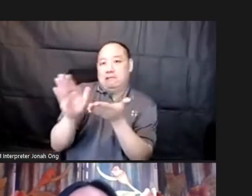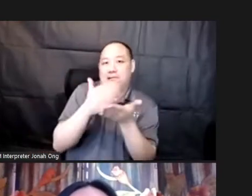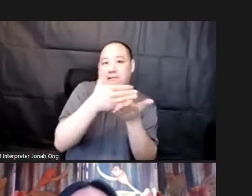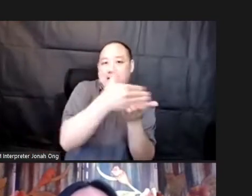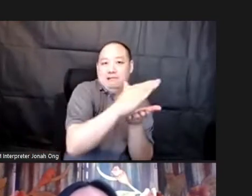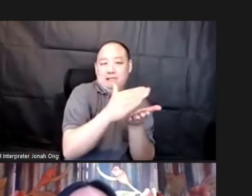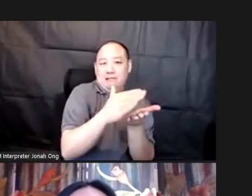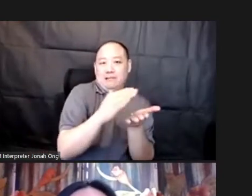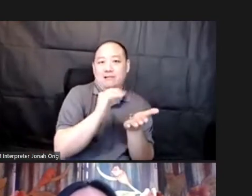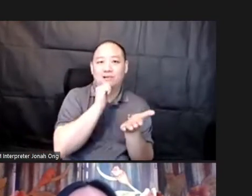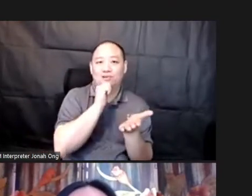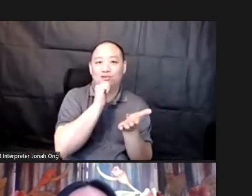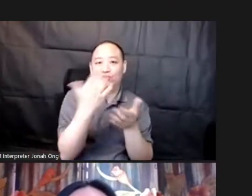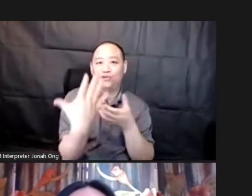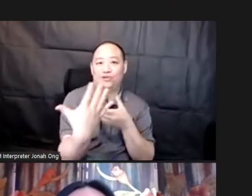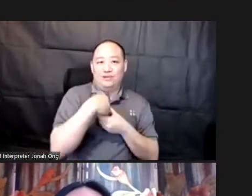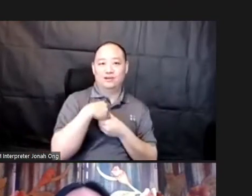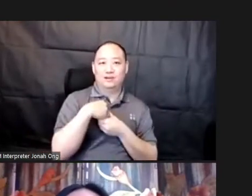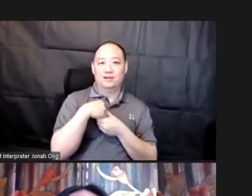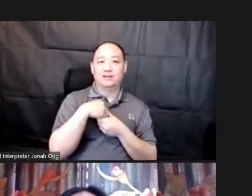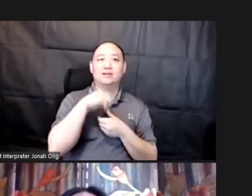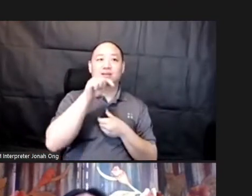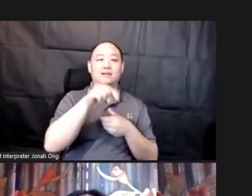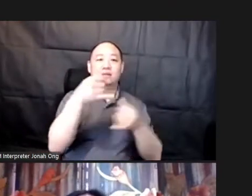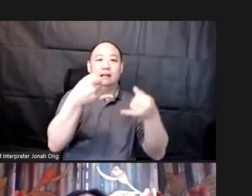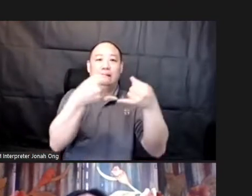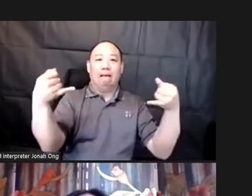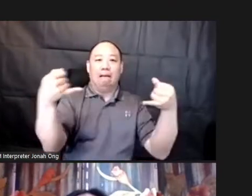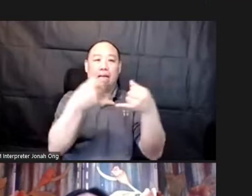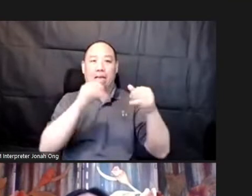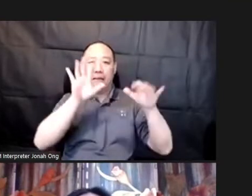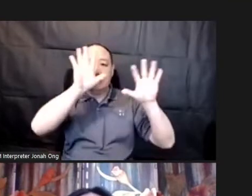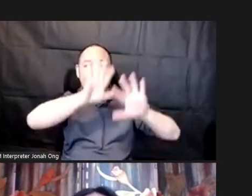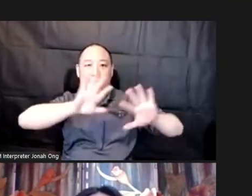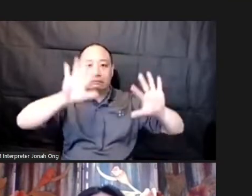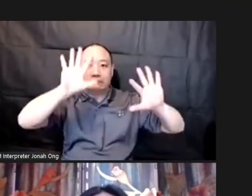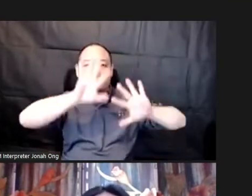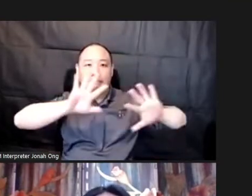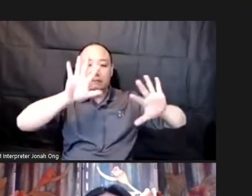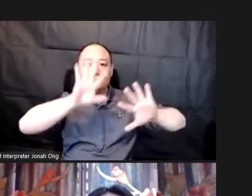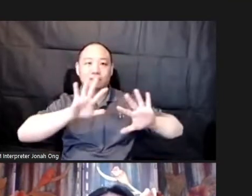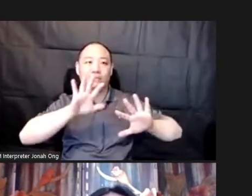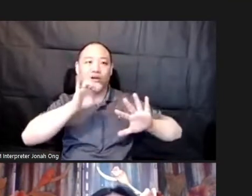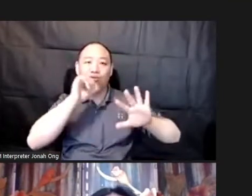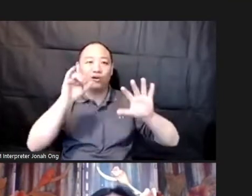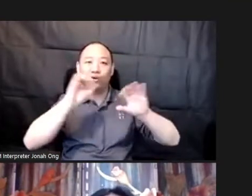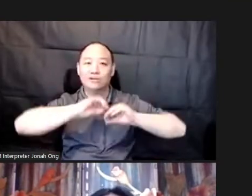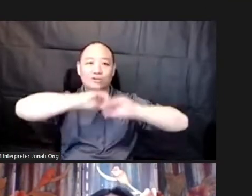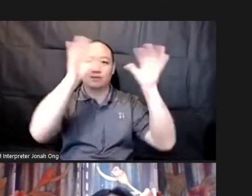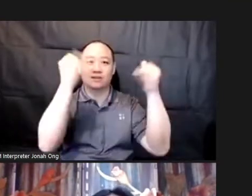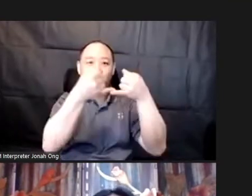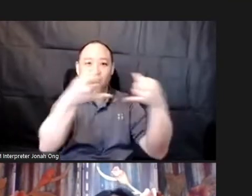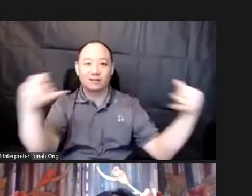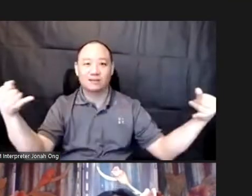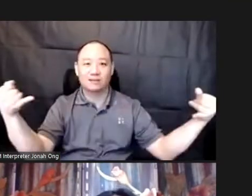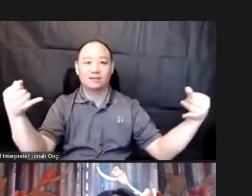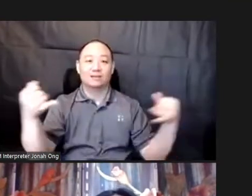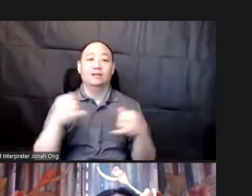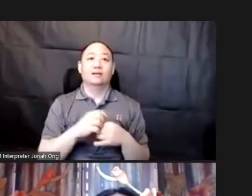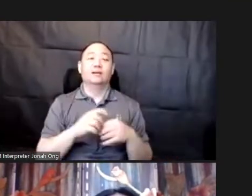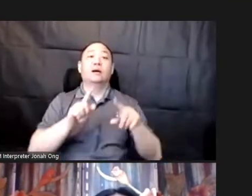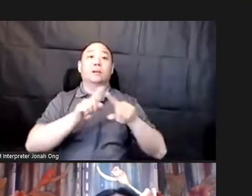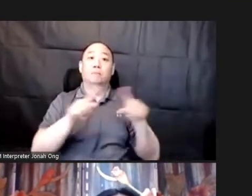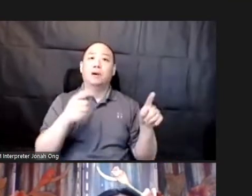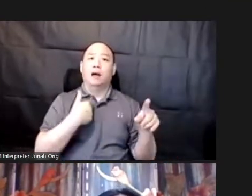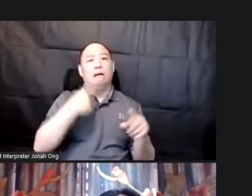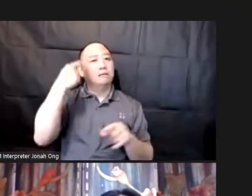blur. And I don't think it's the state's responsibility to determine what that line is, although it should take a hard